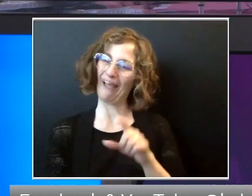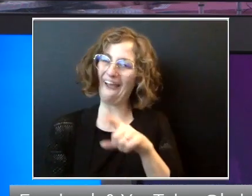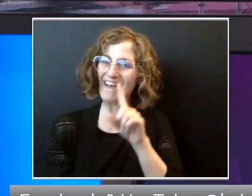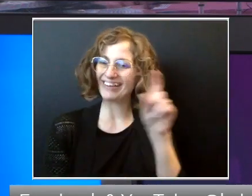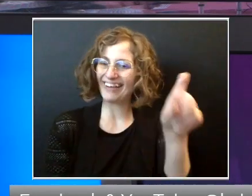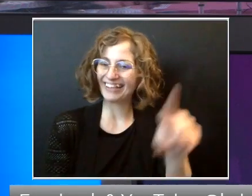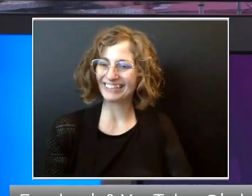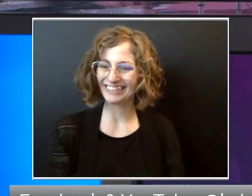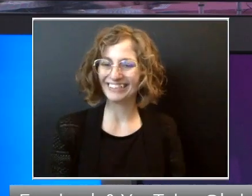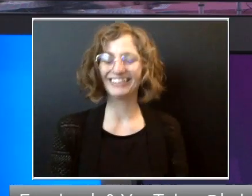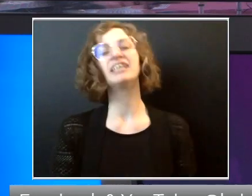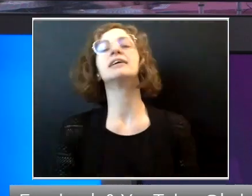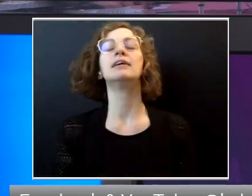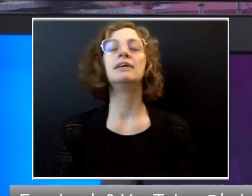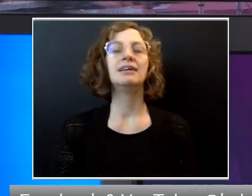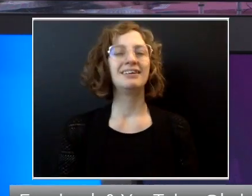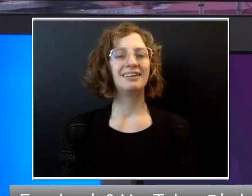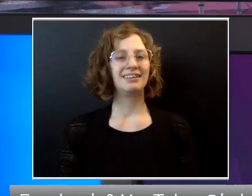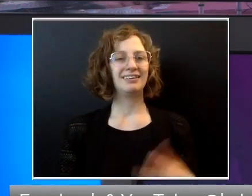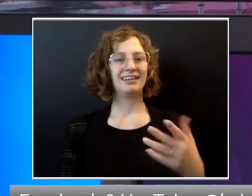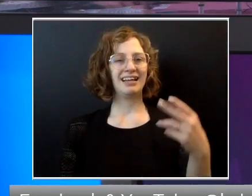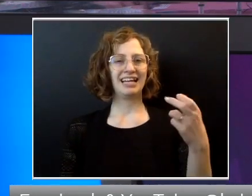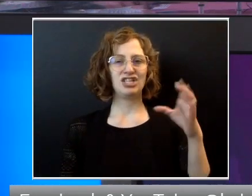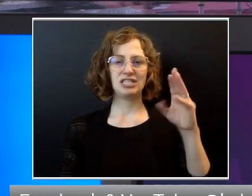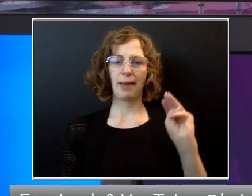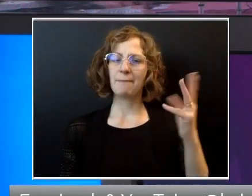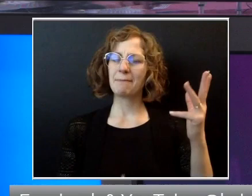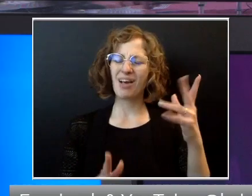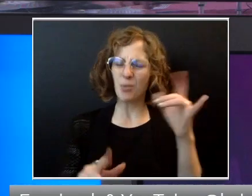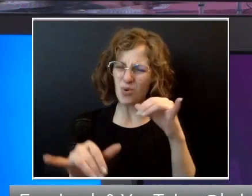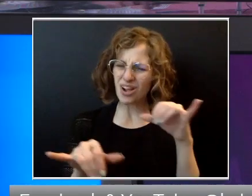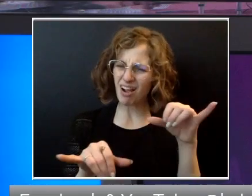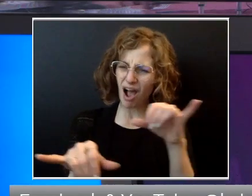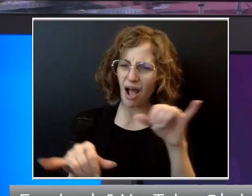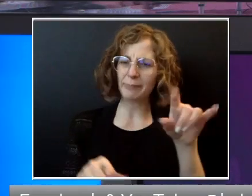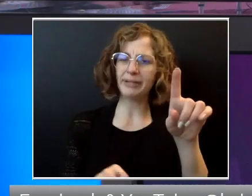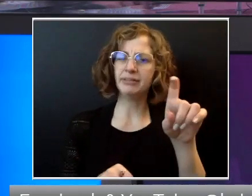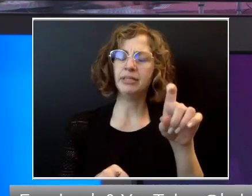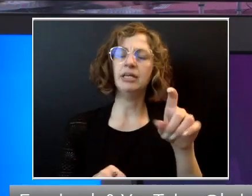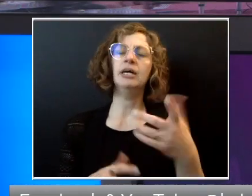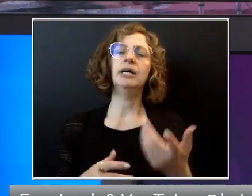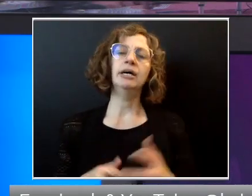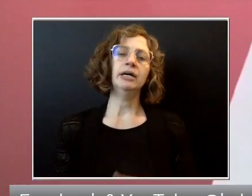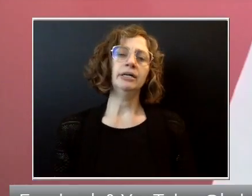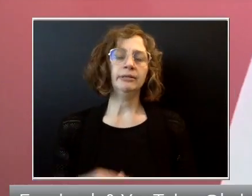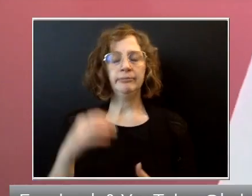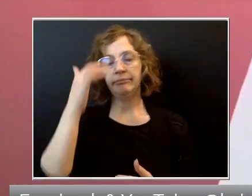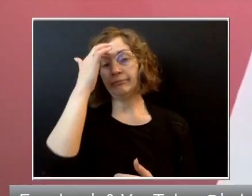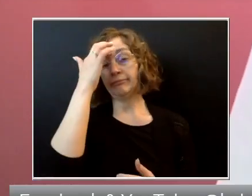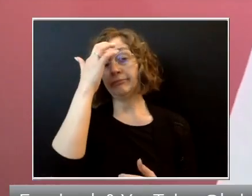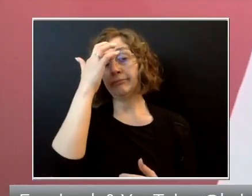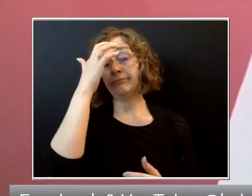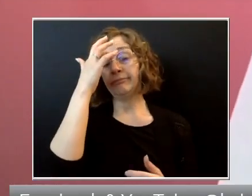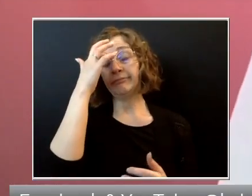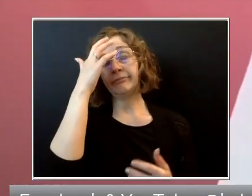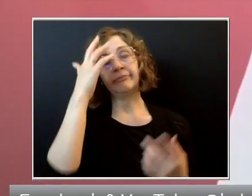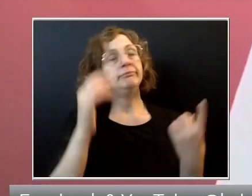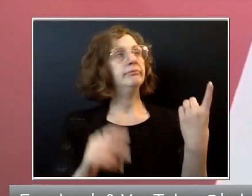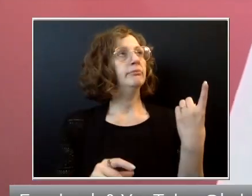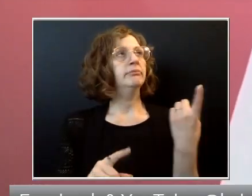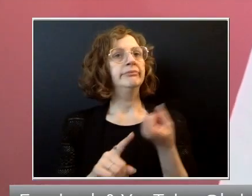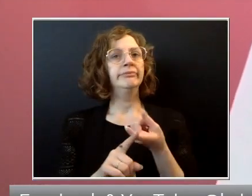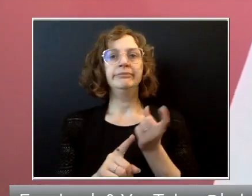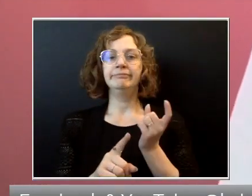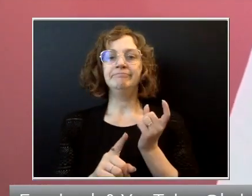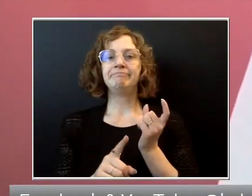common is this? I mean, you kind of put some numbers into context, but So it's 1 out of 300